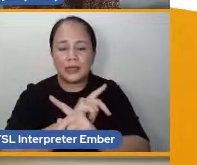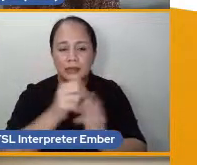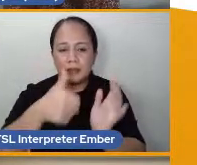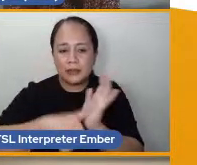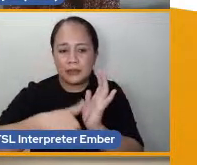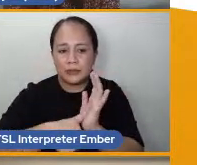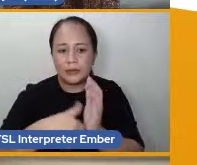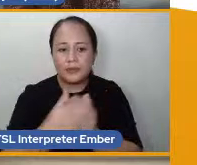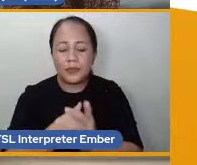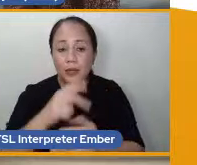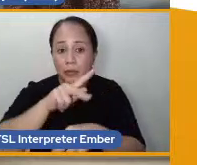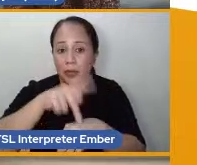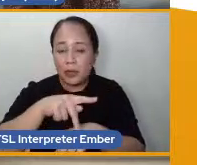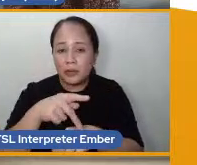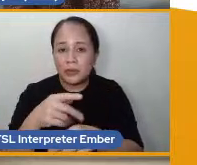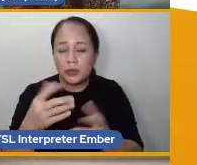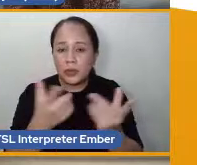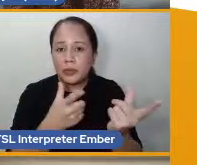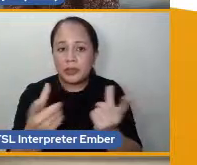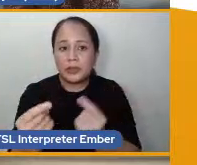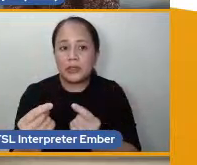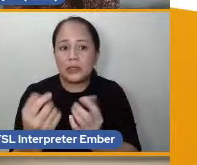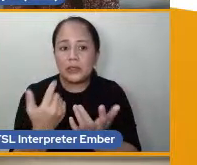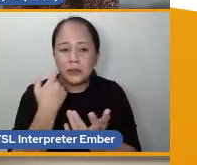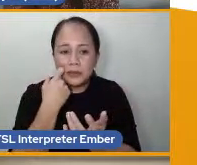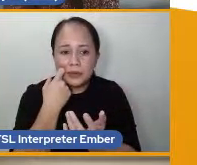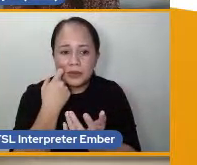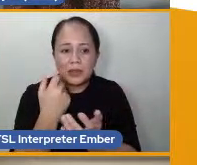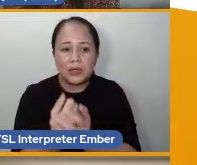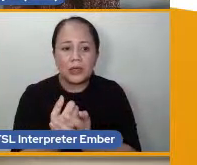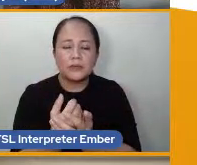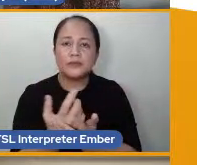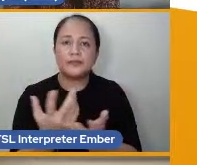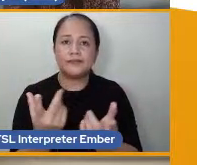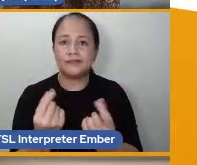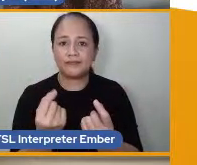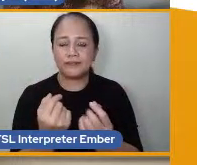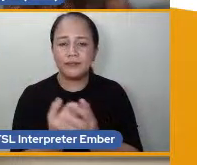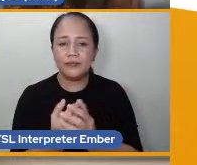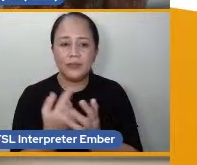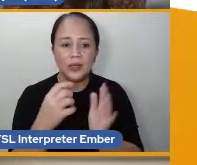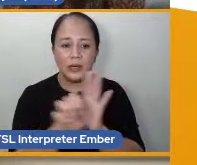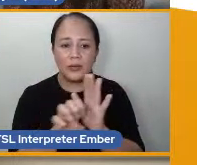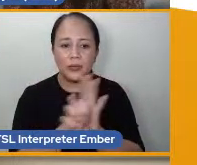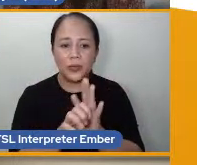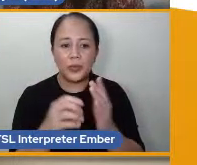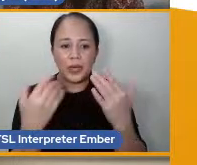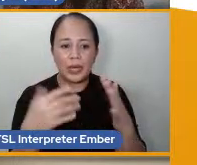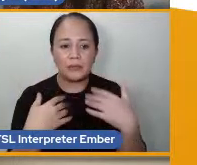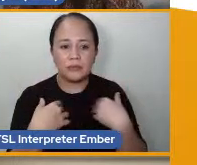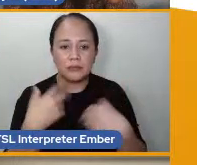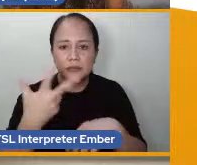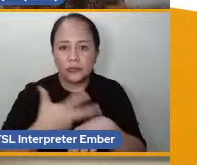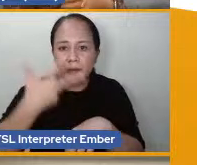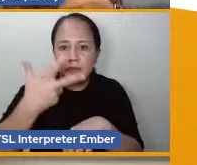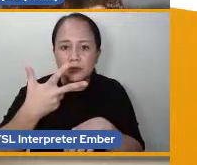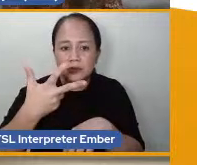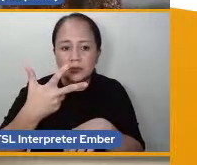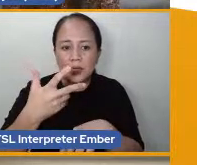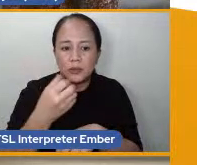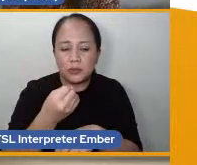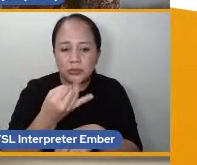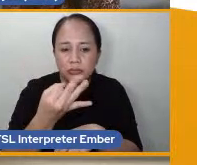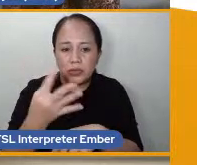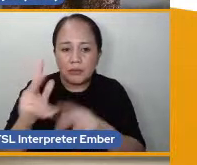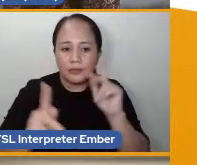of the examples of what we've done over the years have been, for example, we have tripled the number of